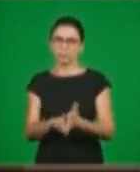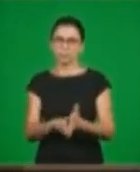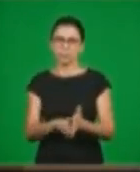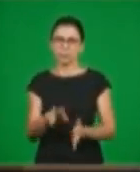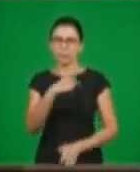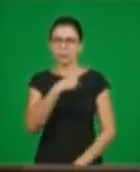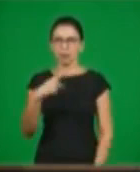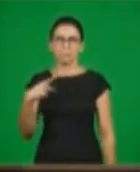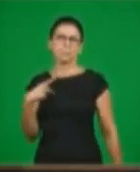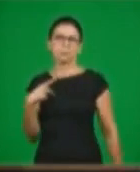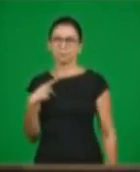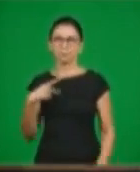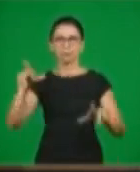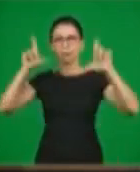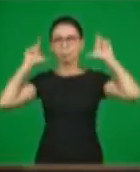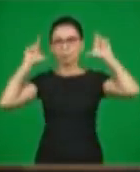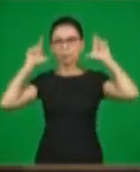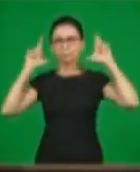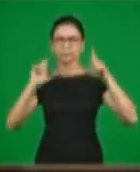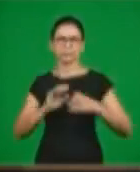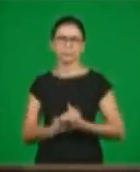have.